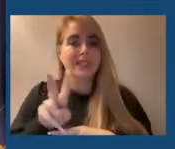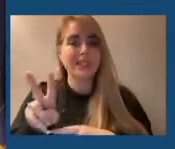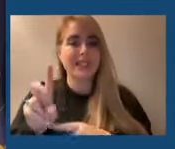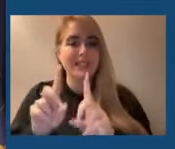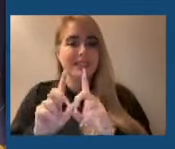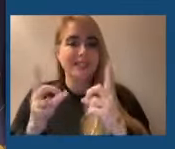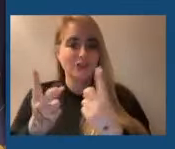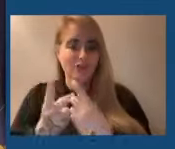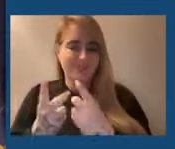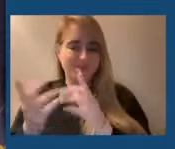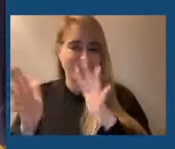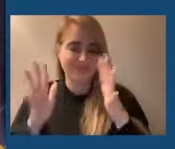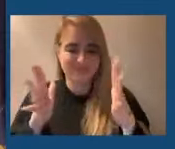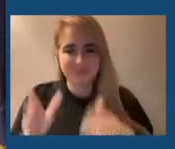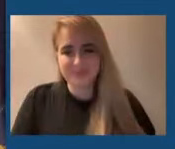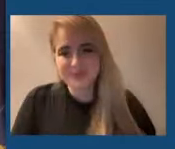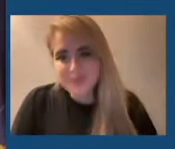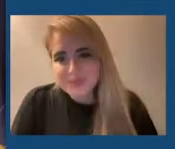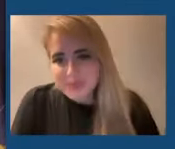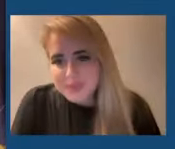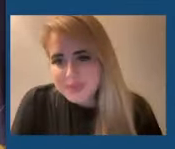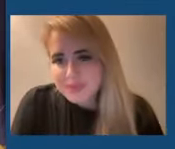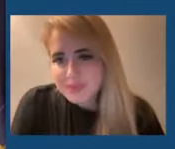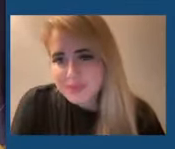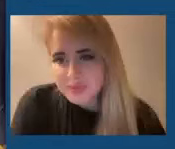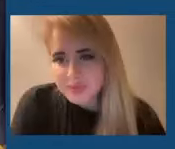Assemblywoman, thank you.